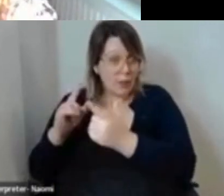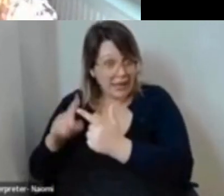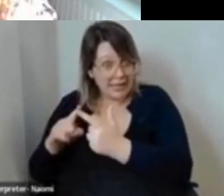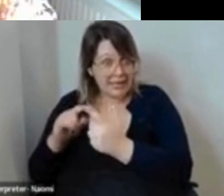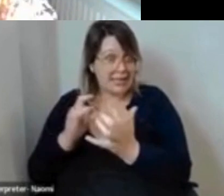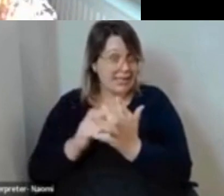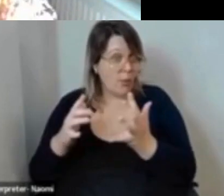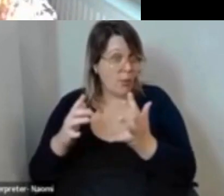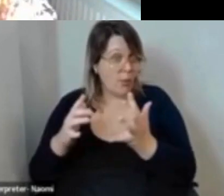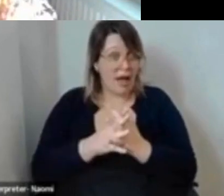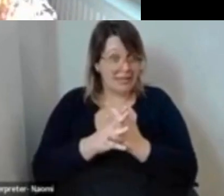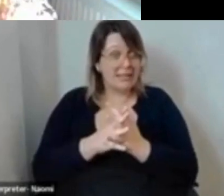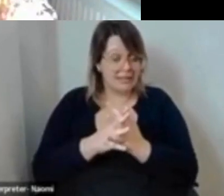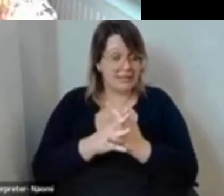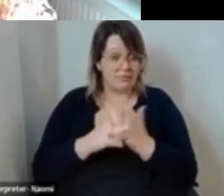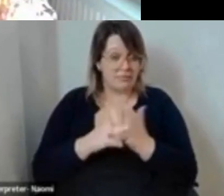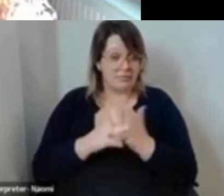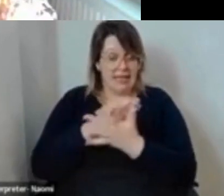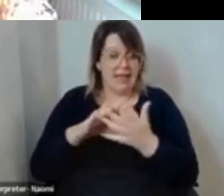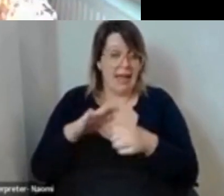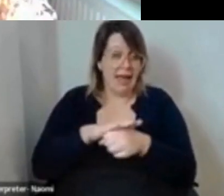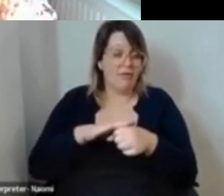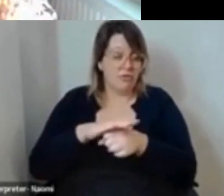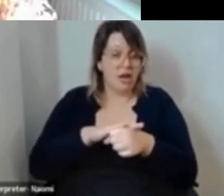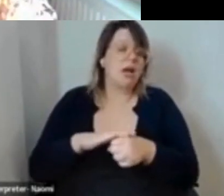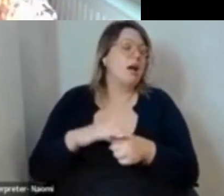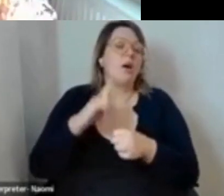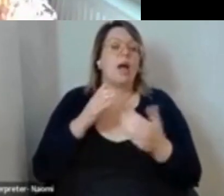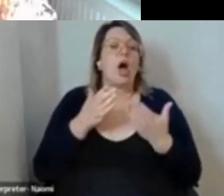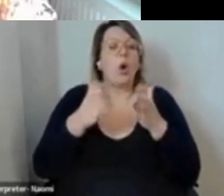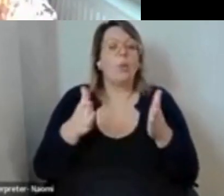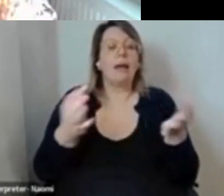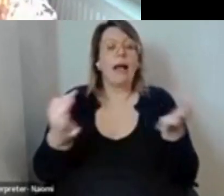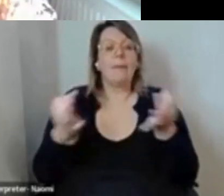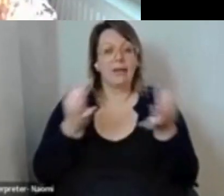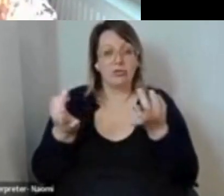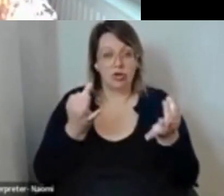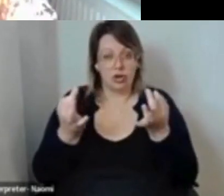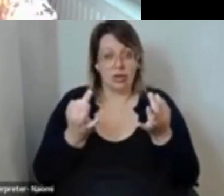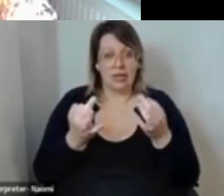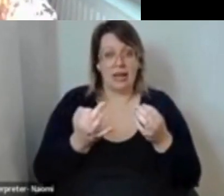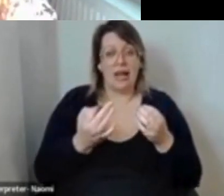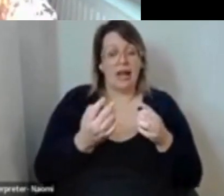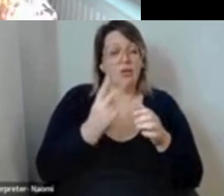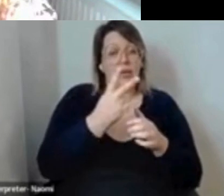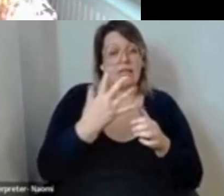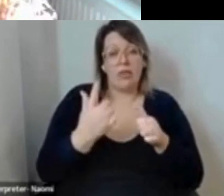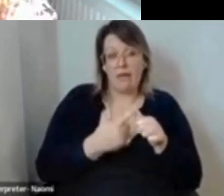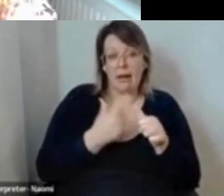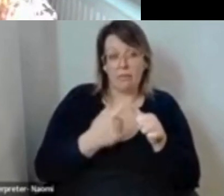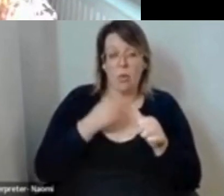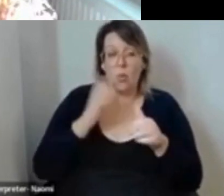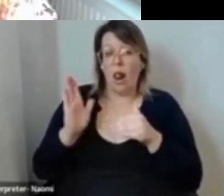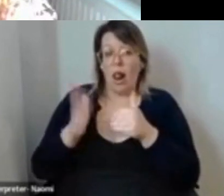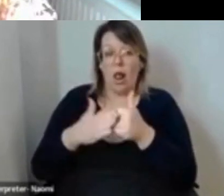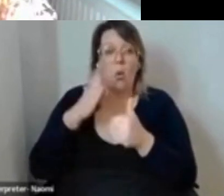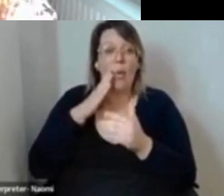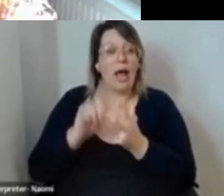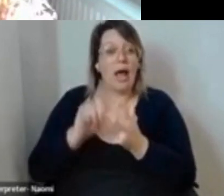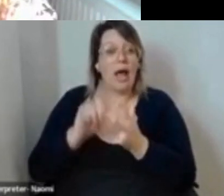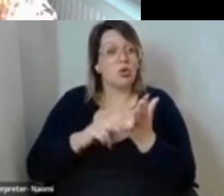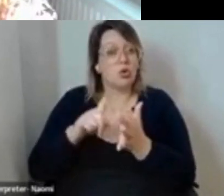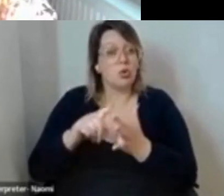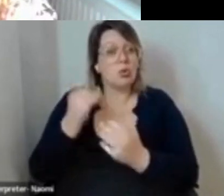of April and will be closing on the 6th of June. We're aiming to inform applicants of the outcome of their applications in